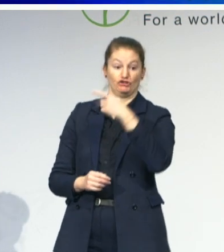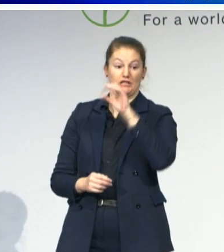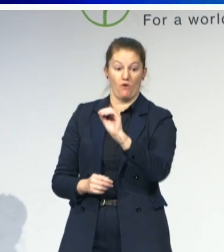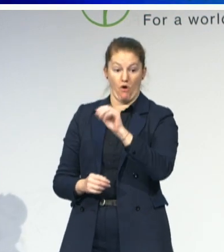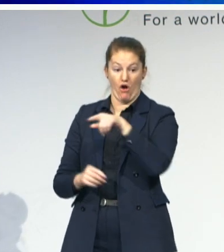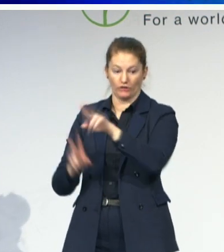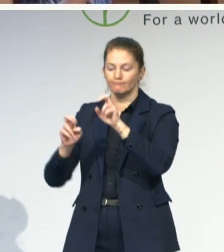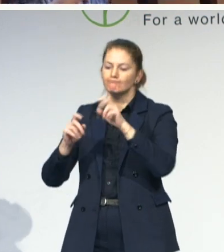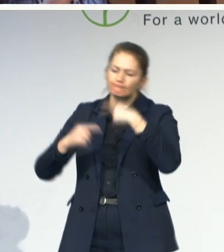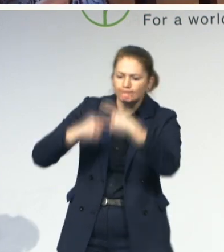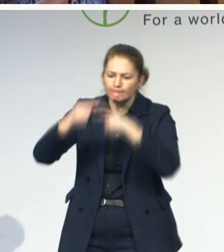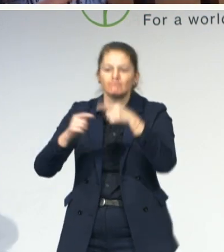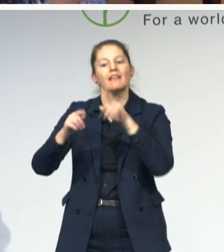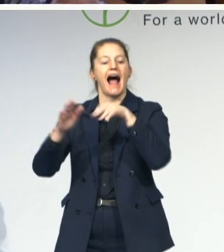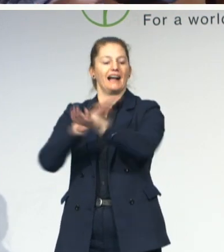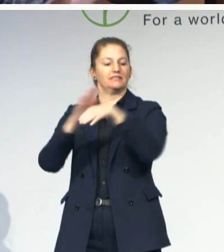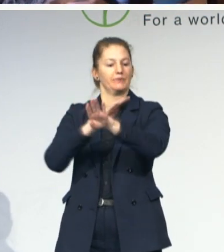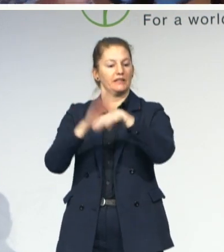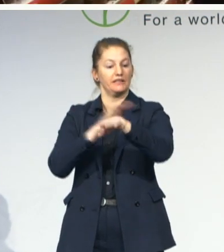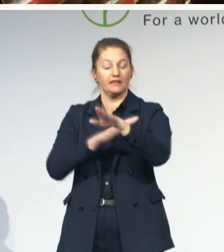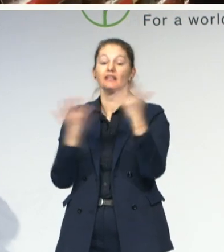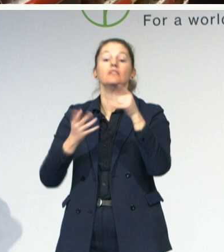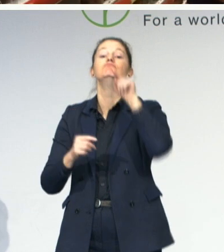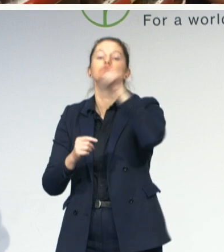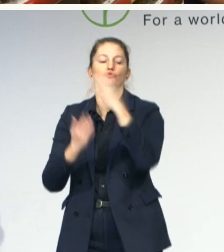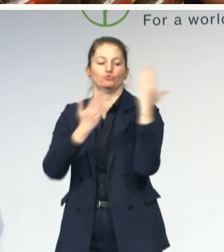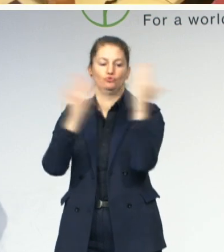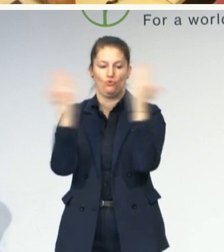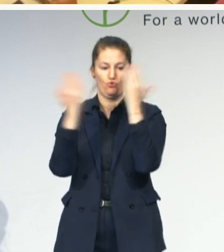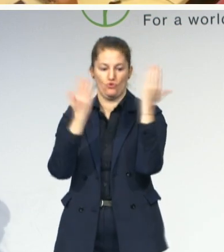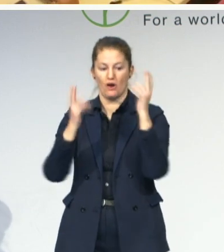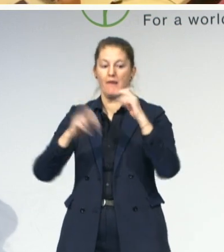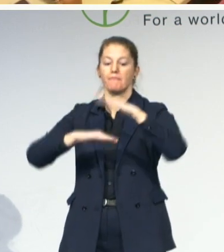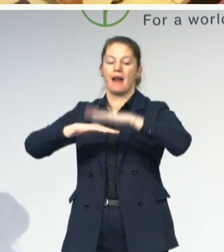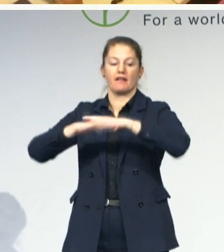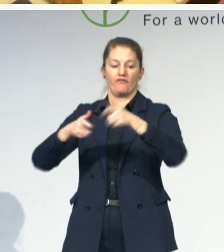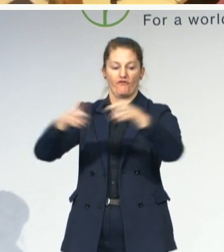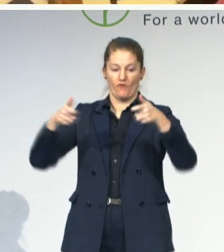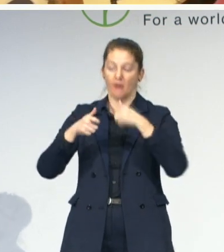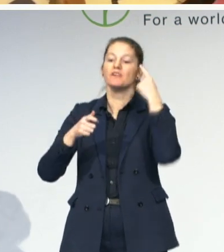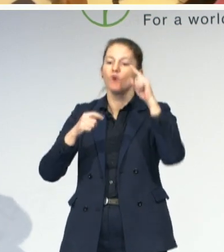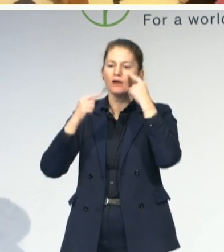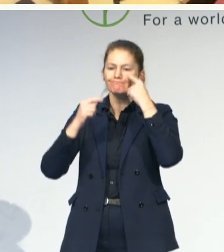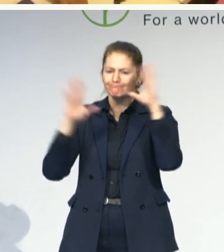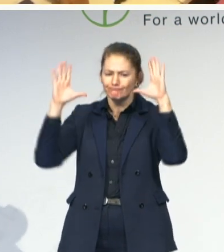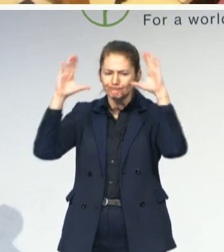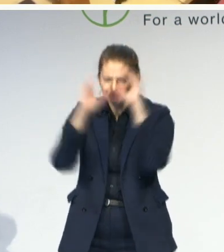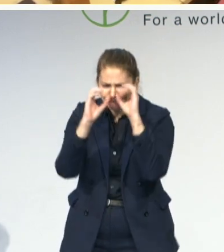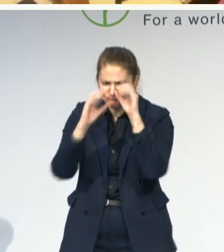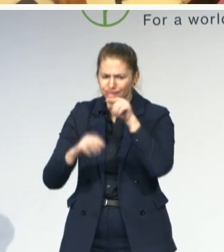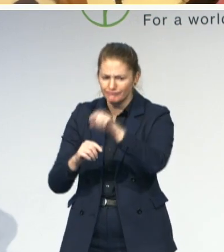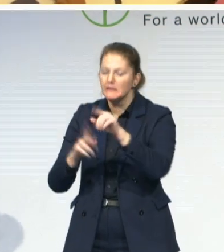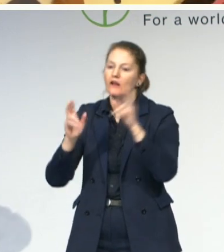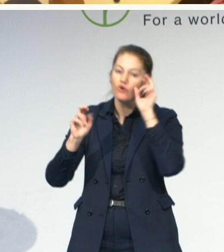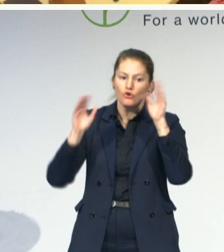online learning platform offering courses to persons with visual impairments. The courses are prepared and conducted on a